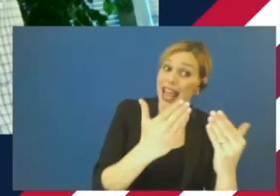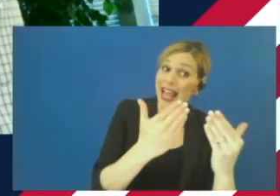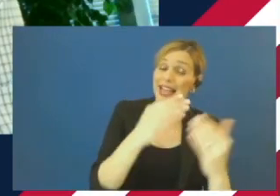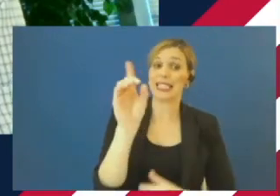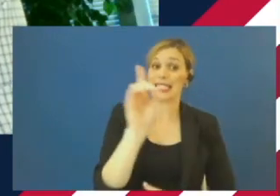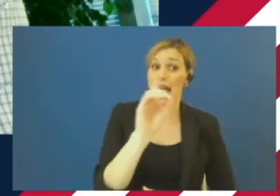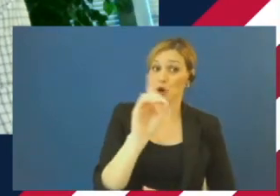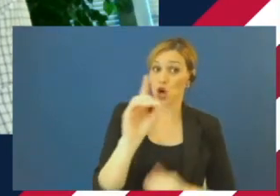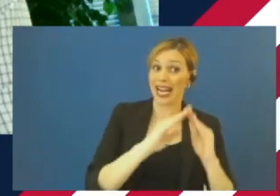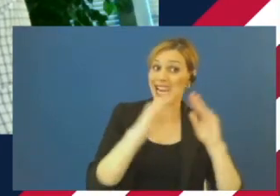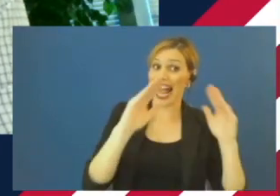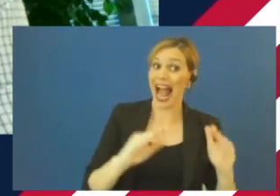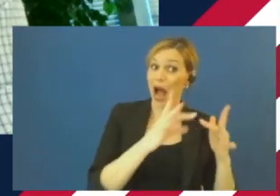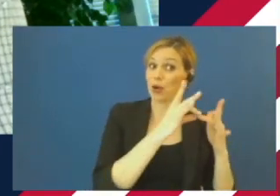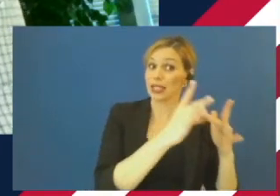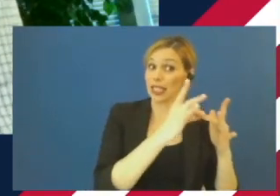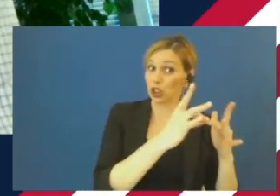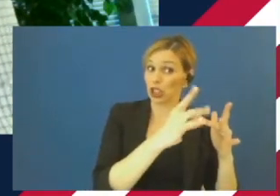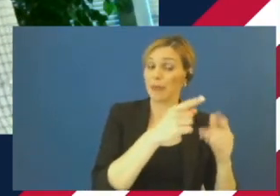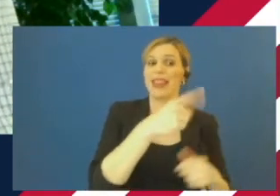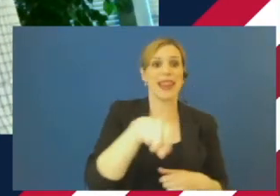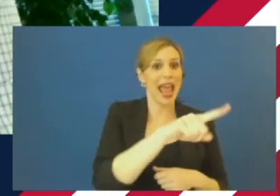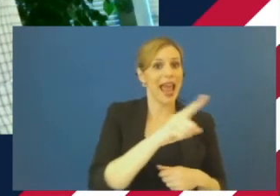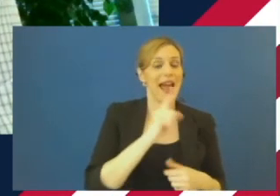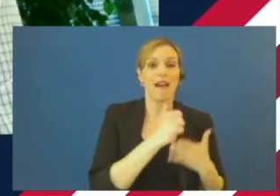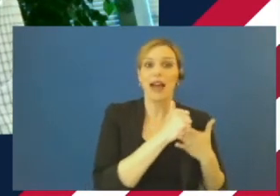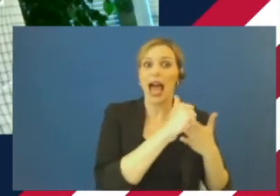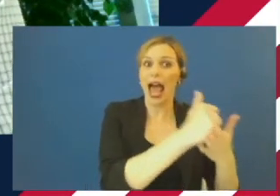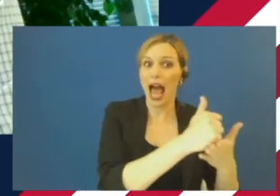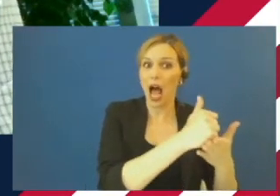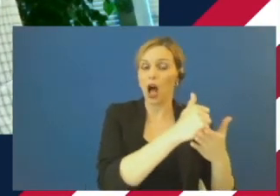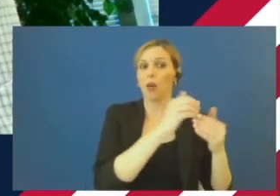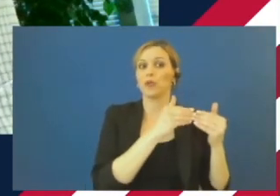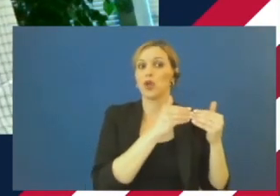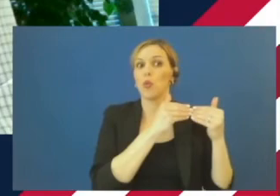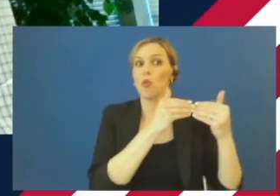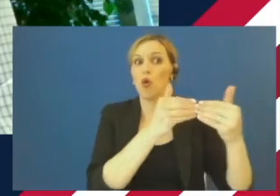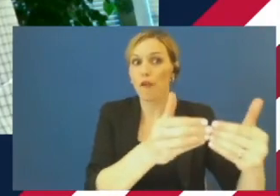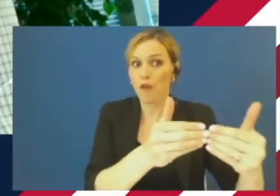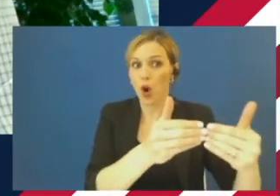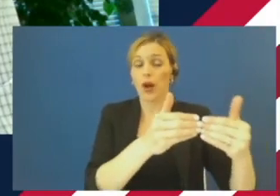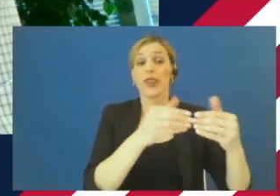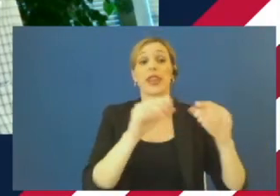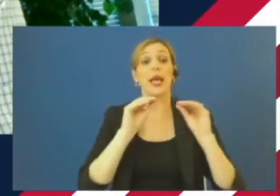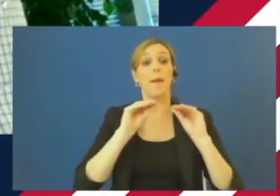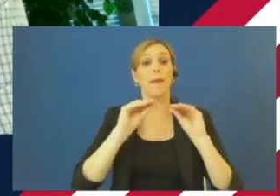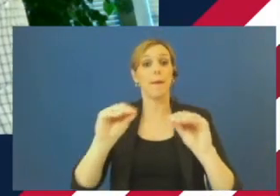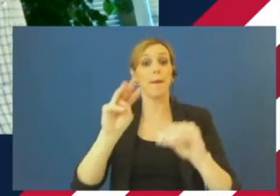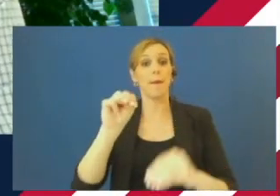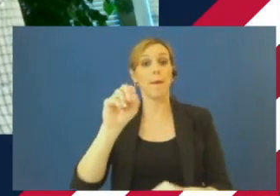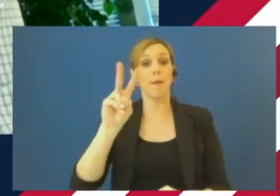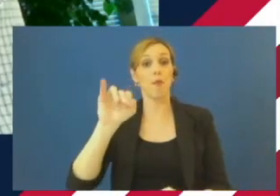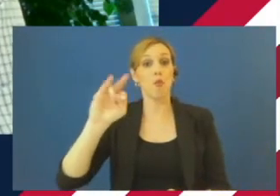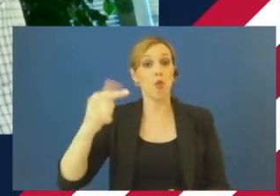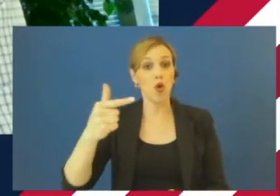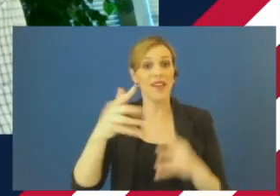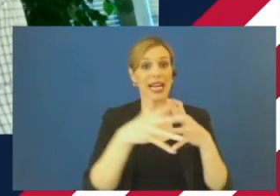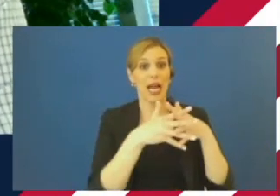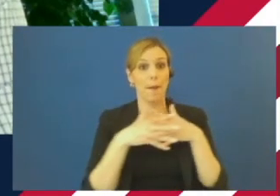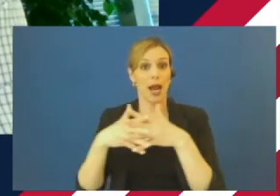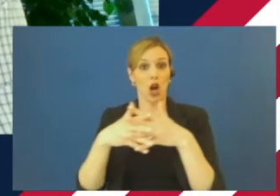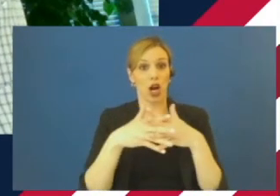this week in moving forward the Moving American Forward Act. But we know that there's still so much work to be